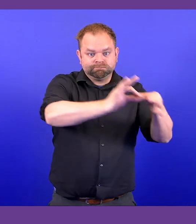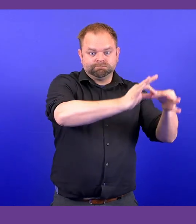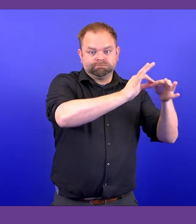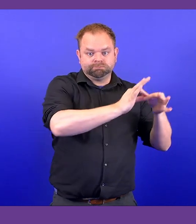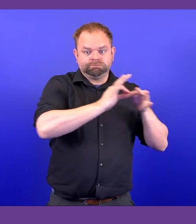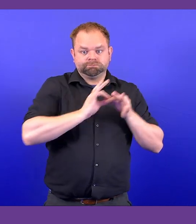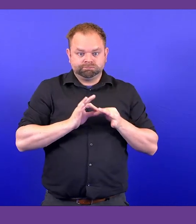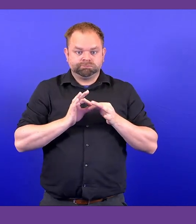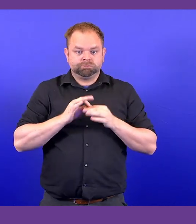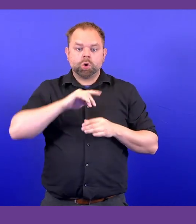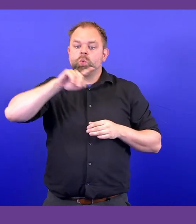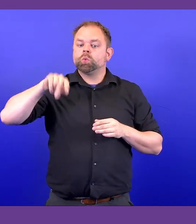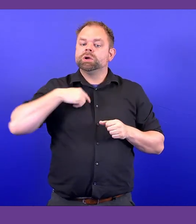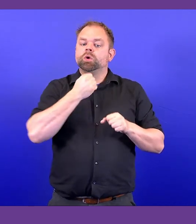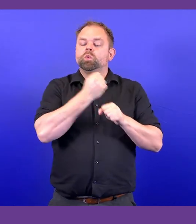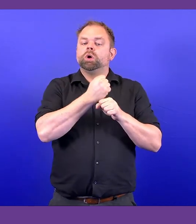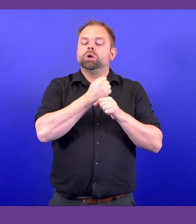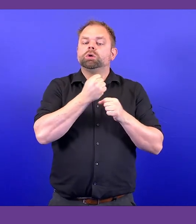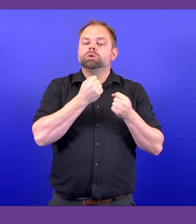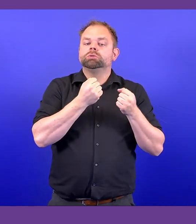your flat, of your house, of course.